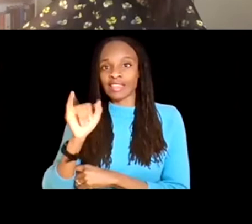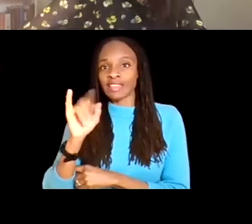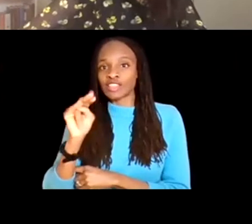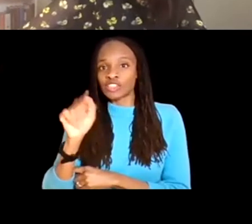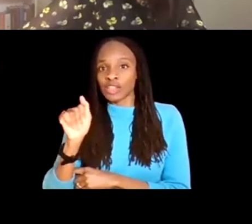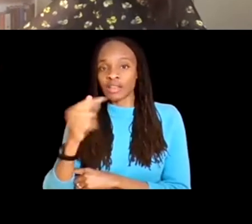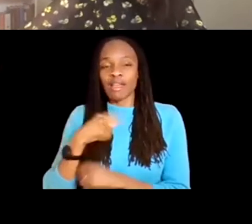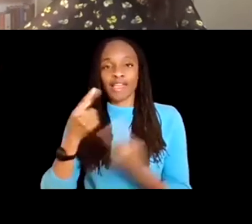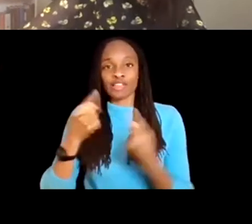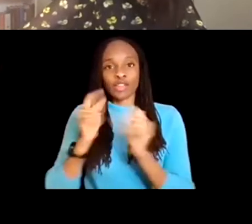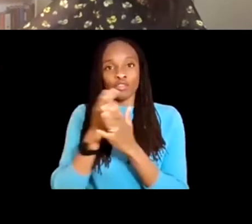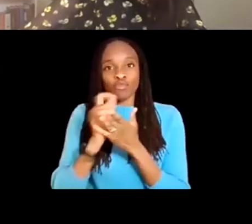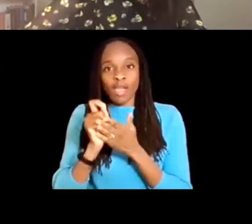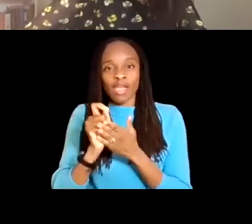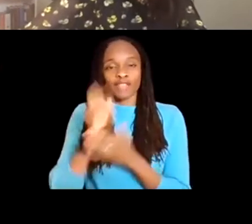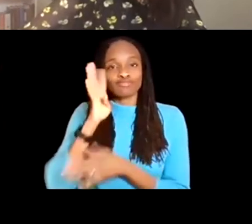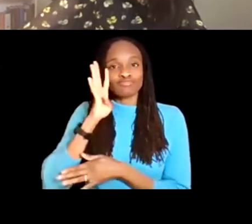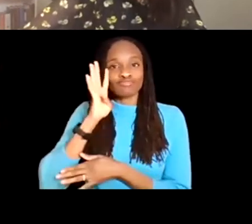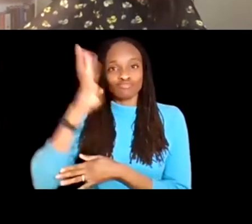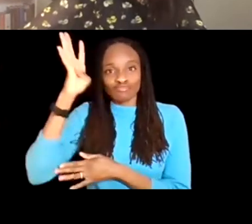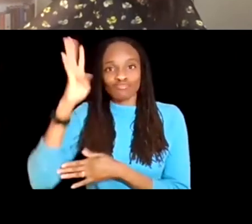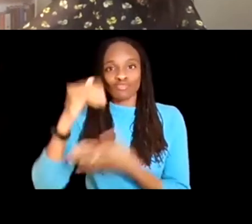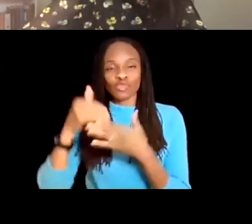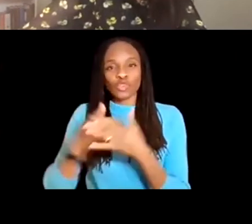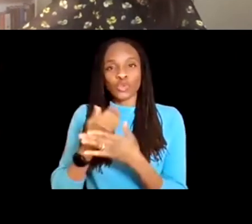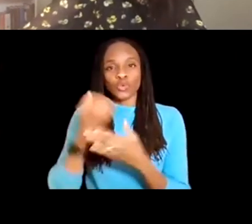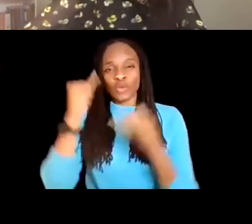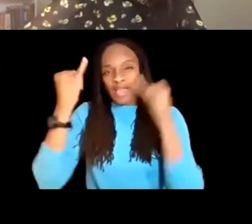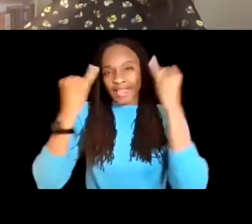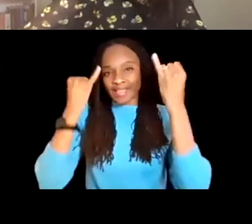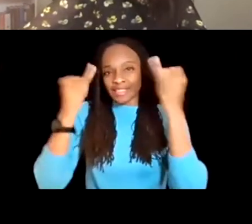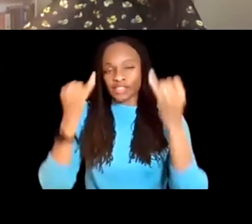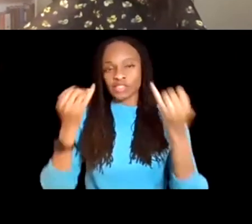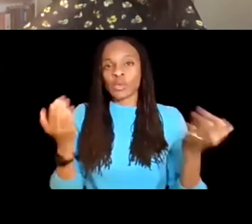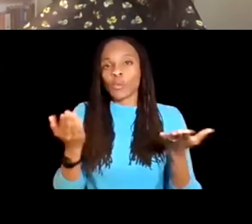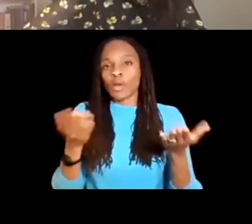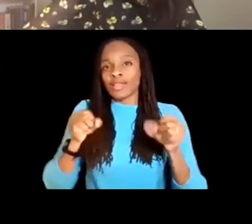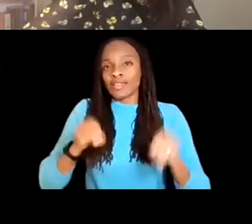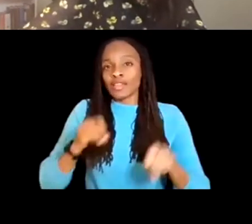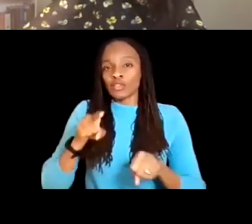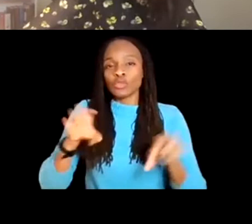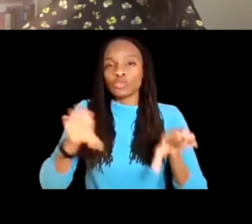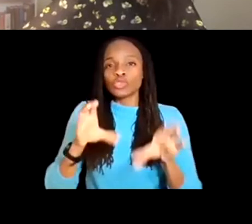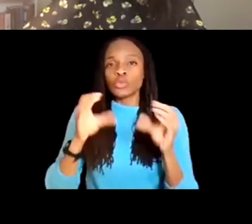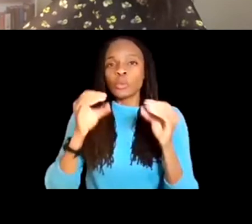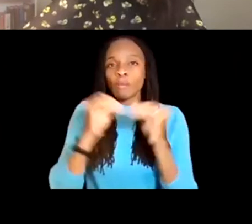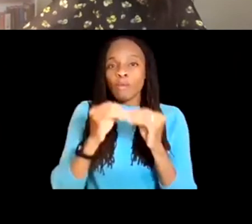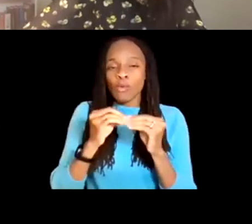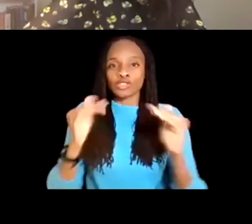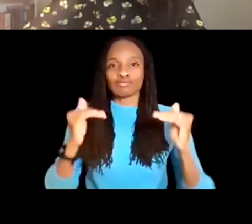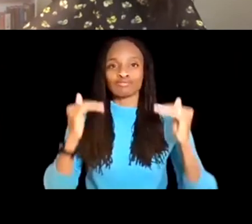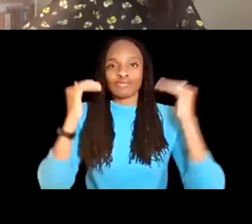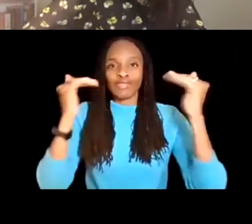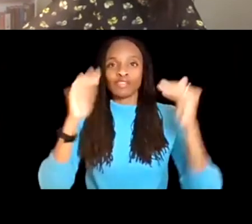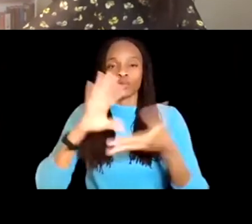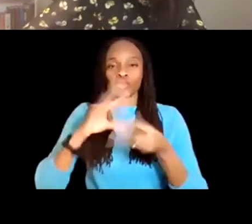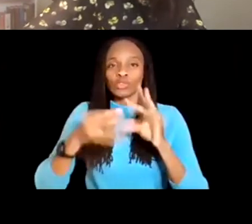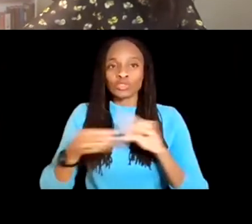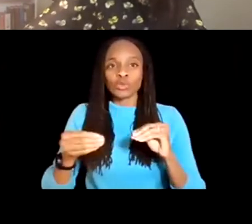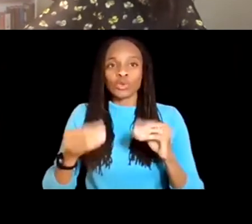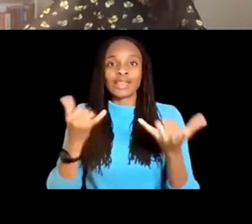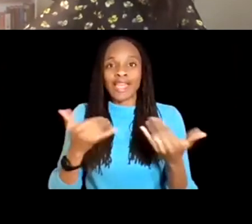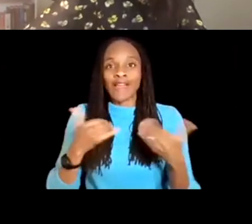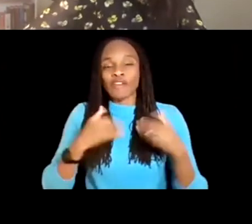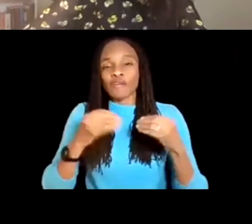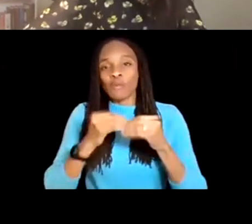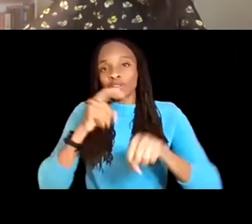your ideas and, you know, what can you do more to elevate your stories to, you know, have time to do the